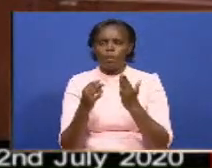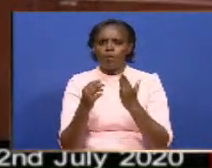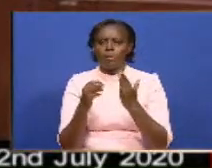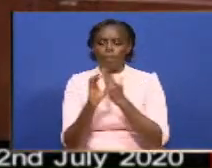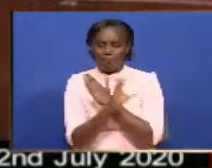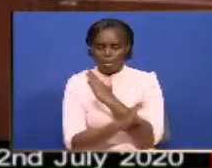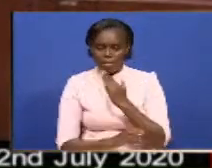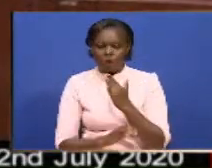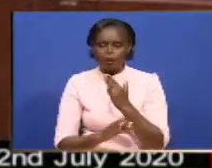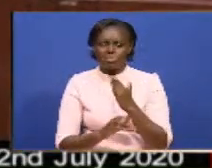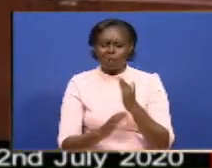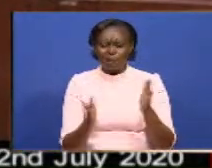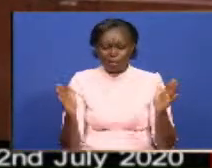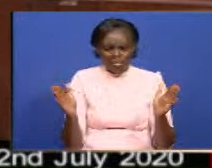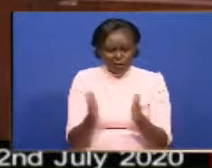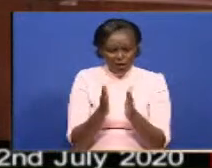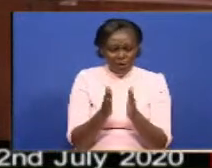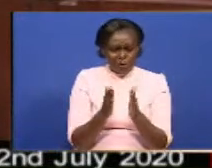years,